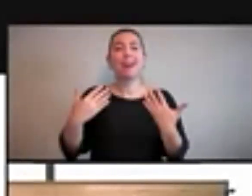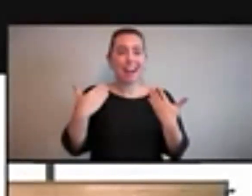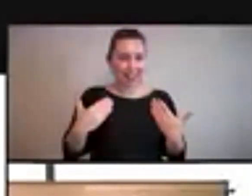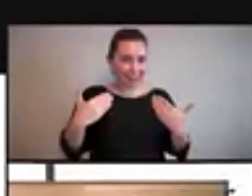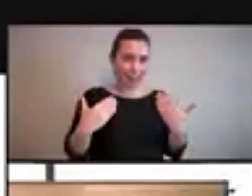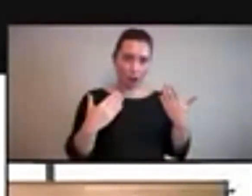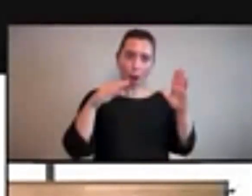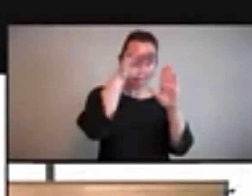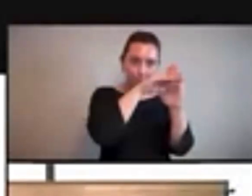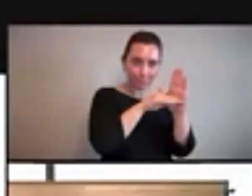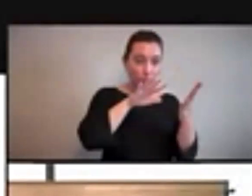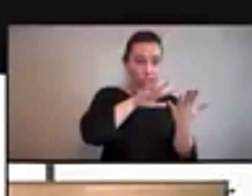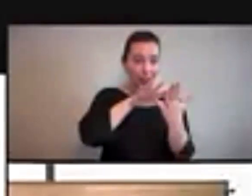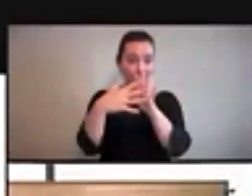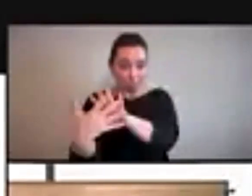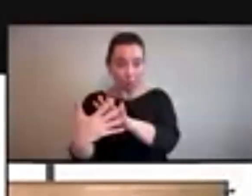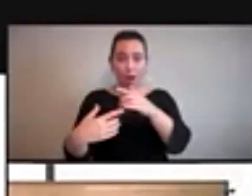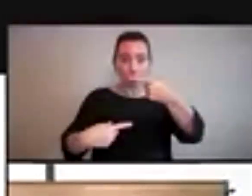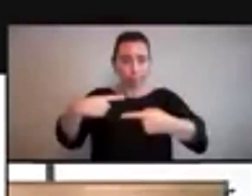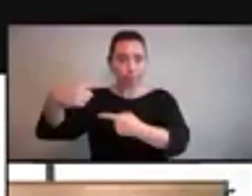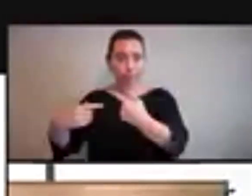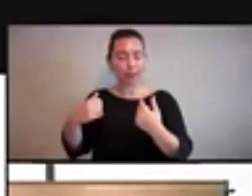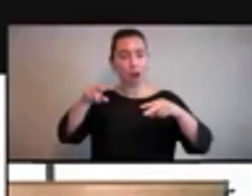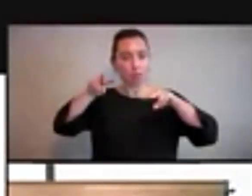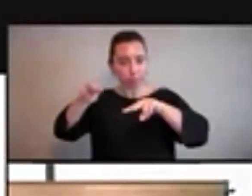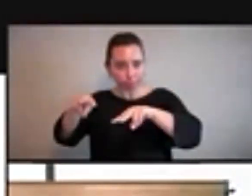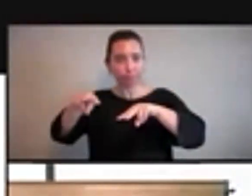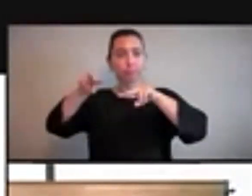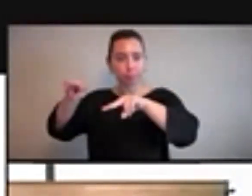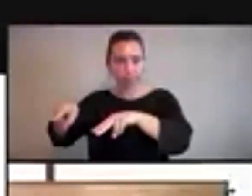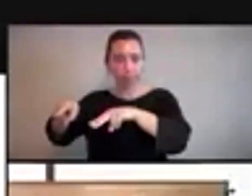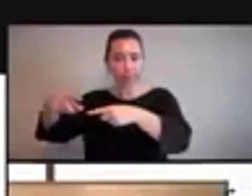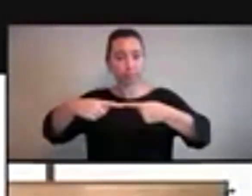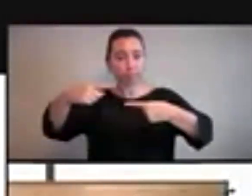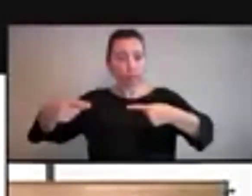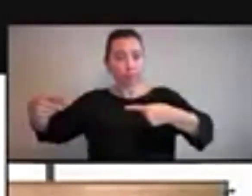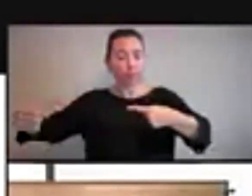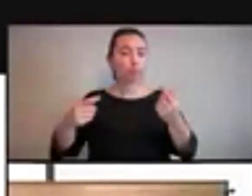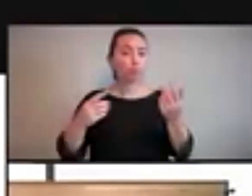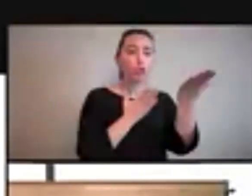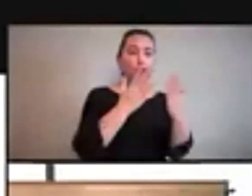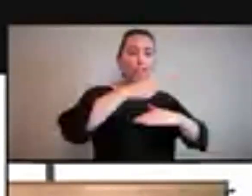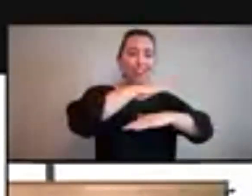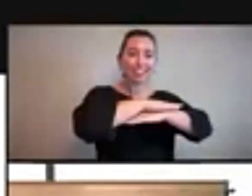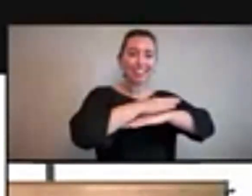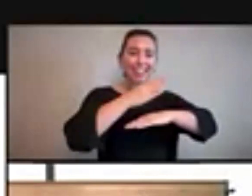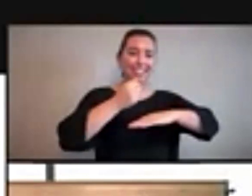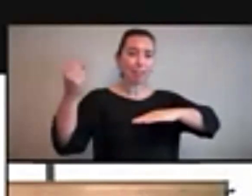measures are implemented. For example, the number of service tickets we've got to our service desk, things like that.